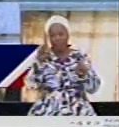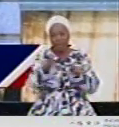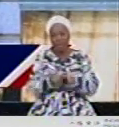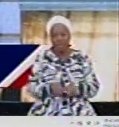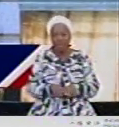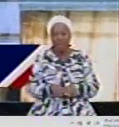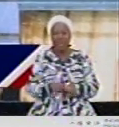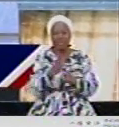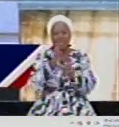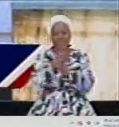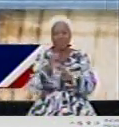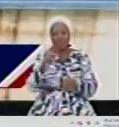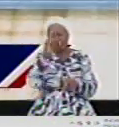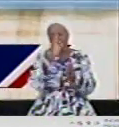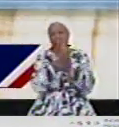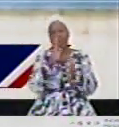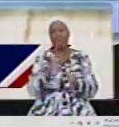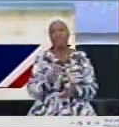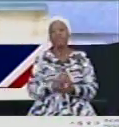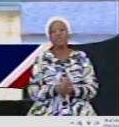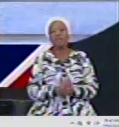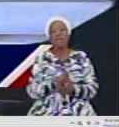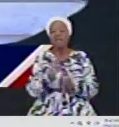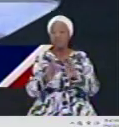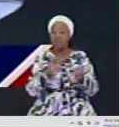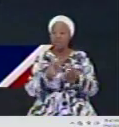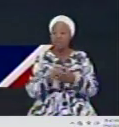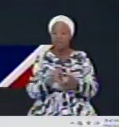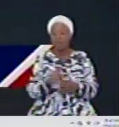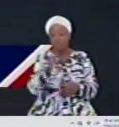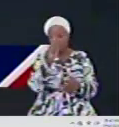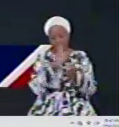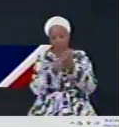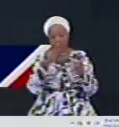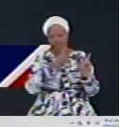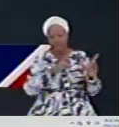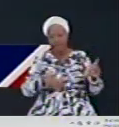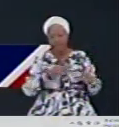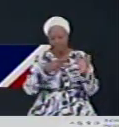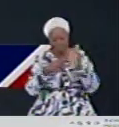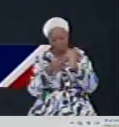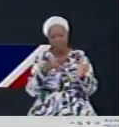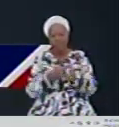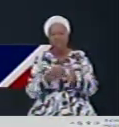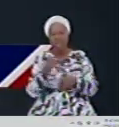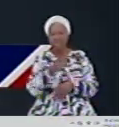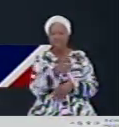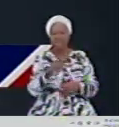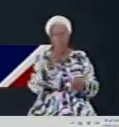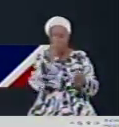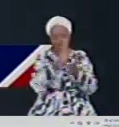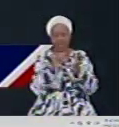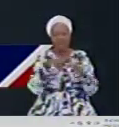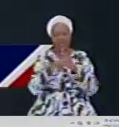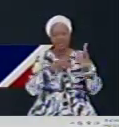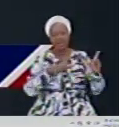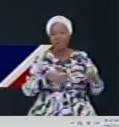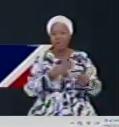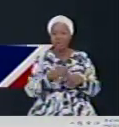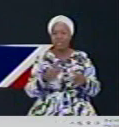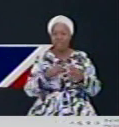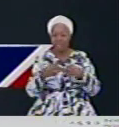covenant-keeping believers. The people who believe in the Lord and they show it. They believe in the Lord and they have